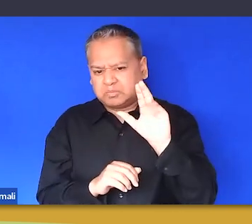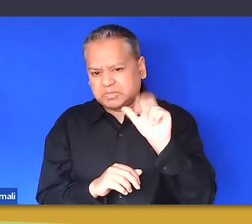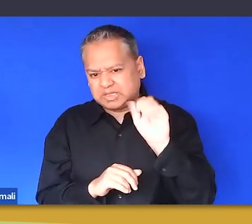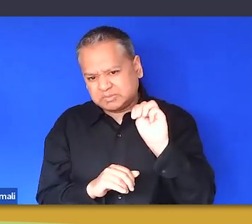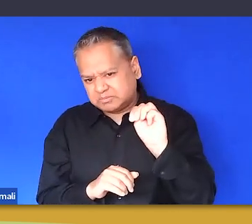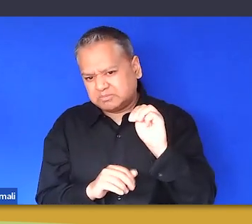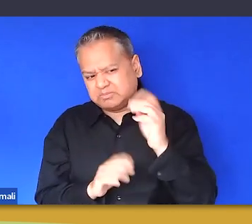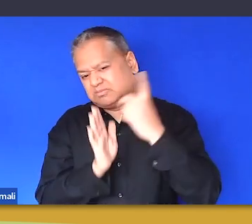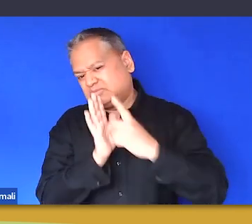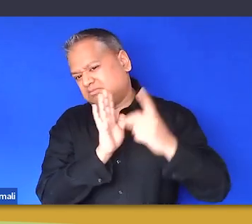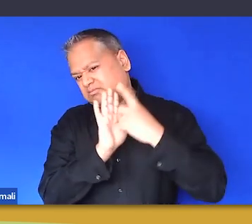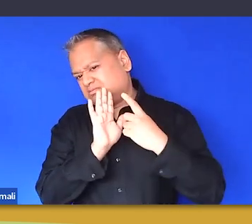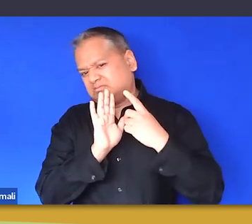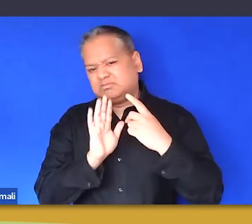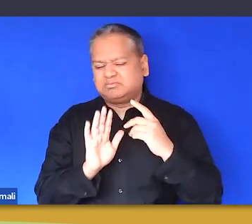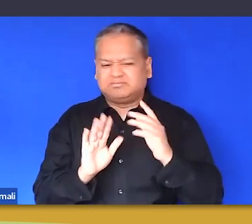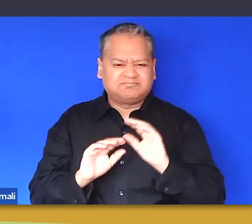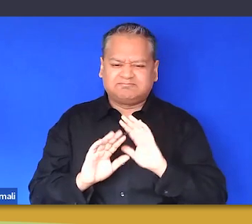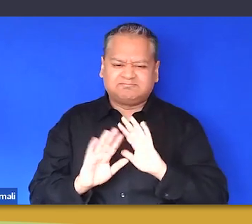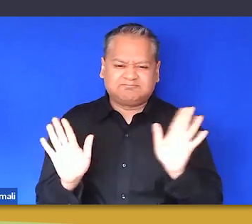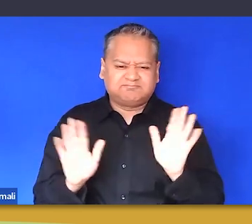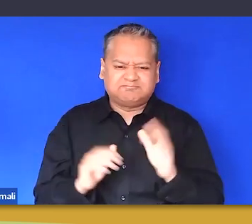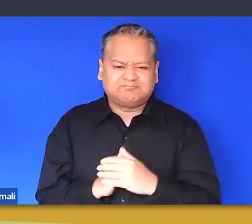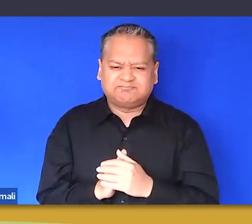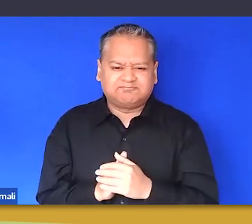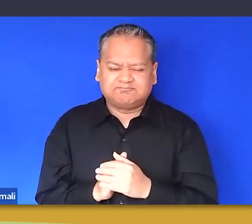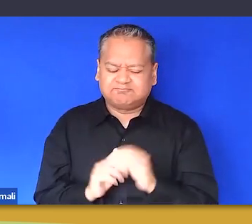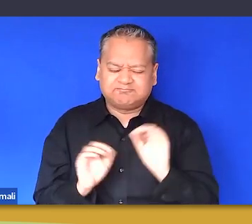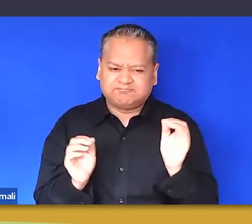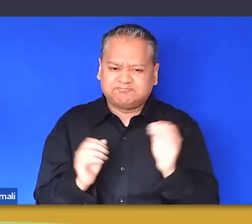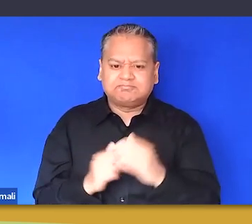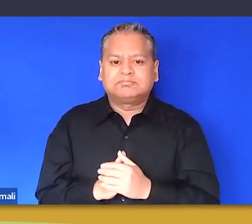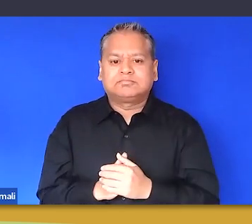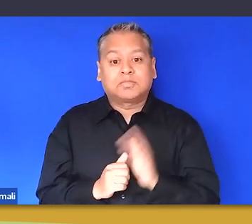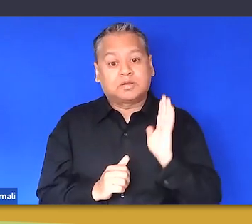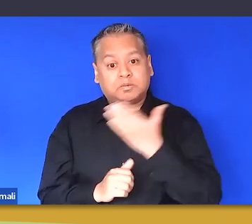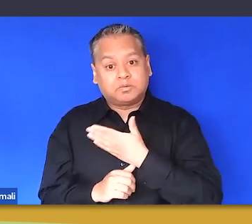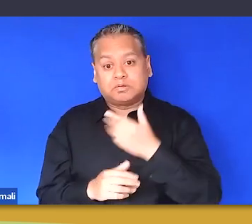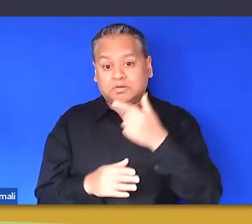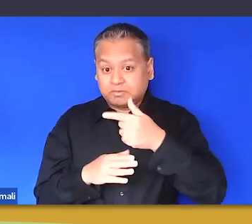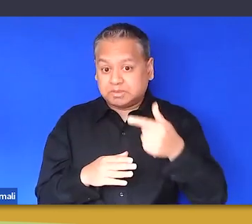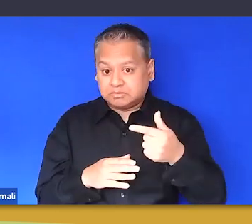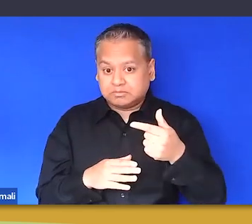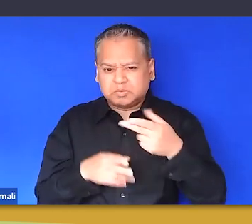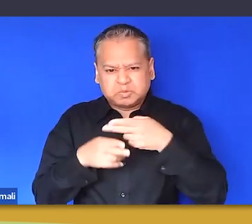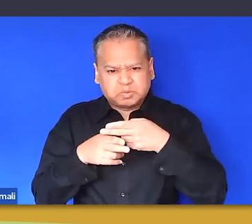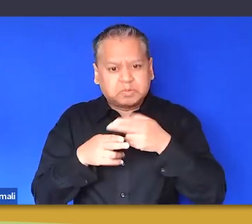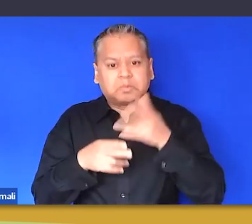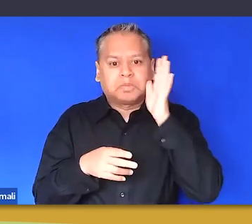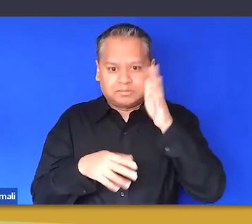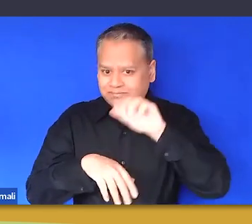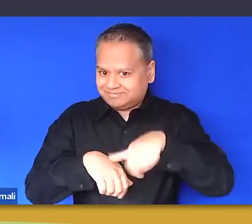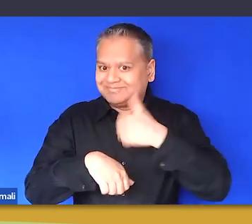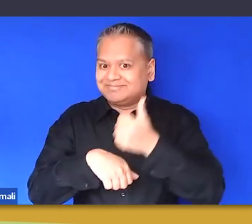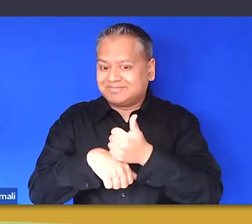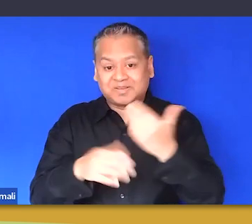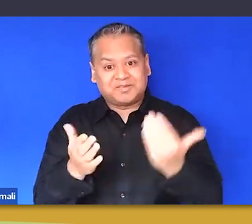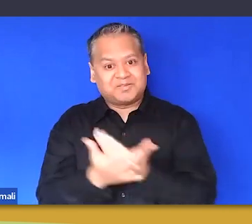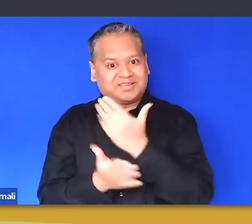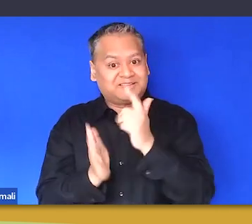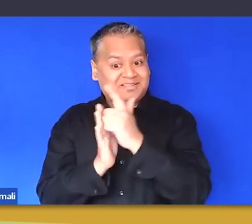will be introducing new legislation to support more consistent collection of personal information, such as ethnic